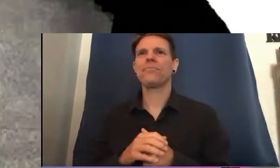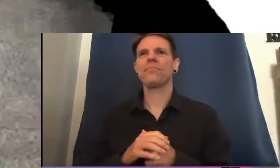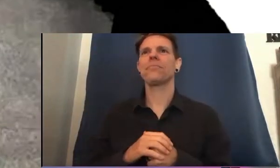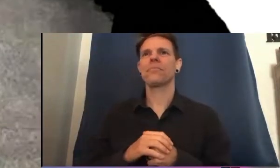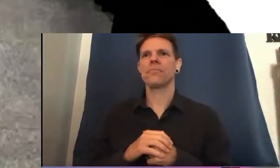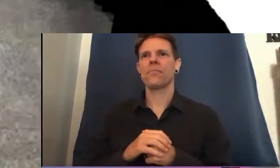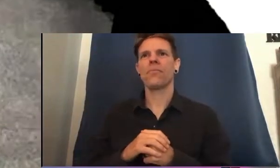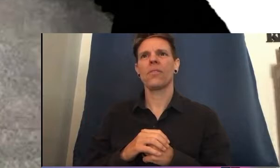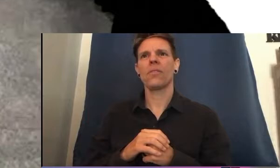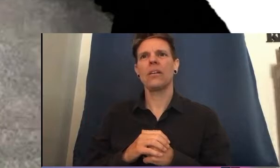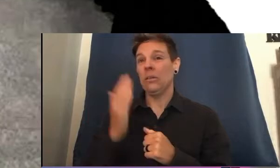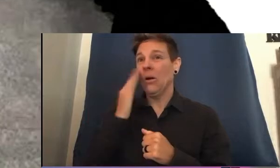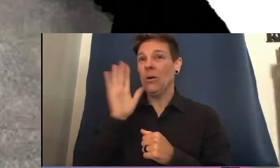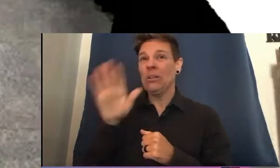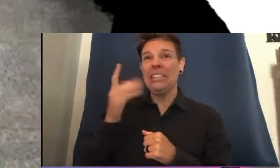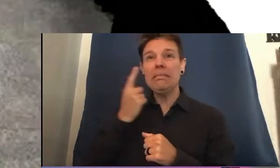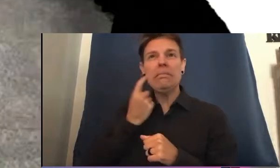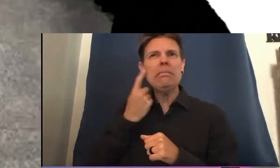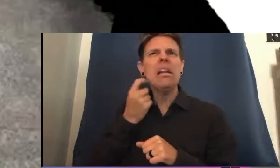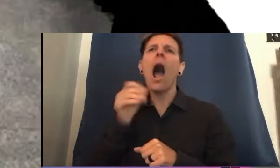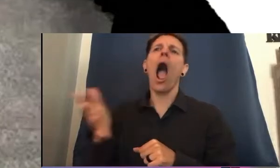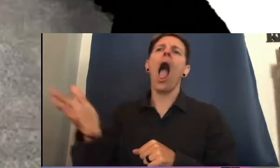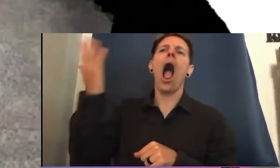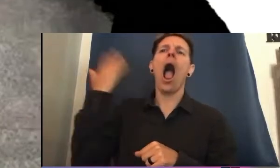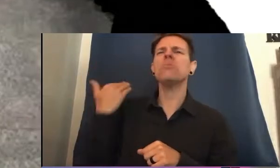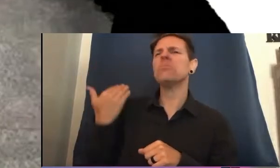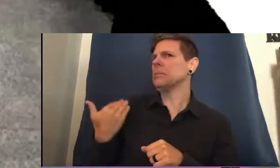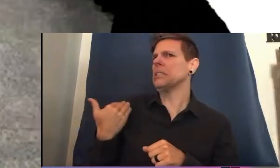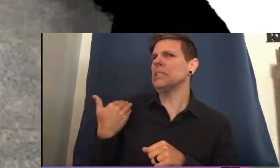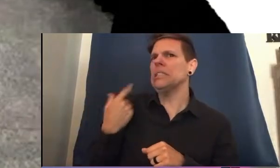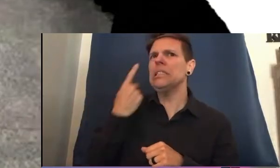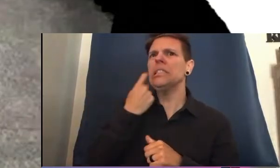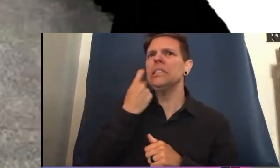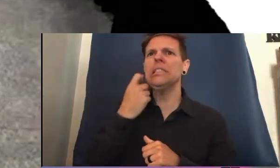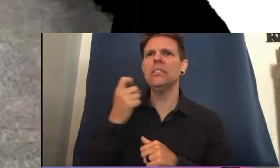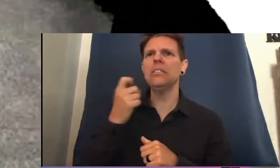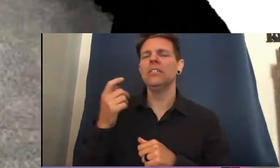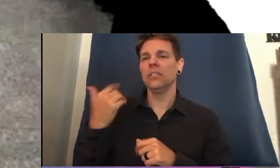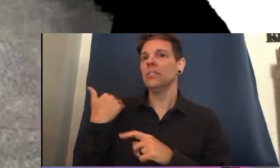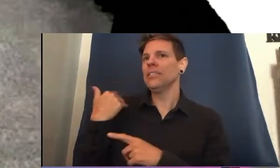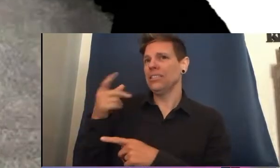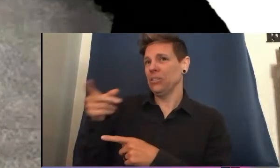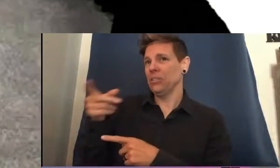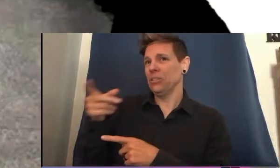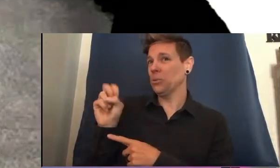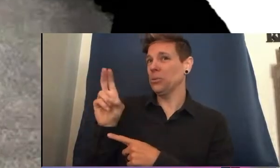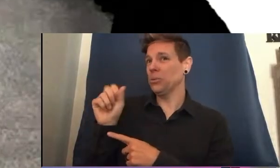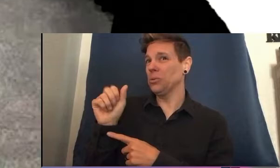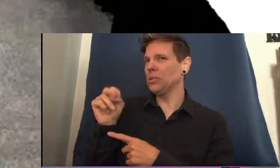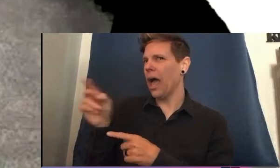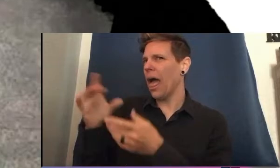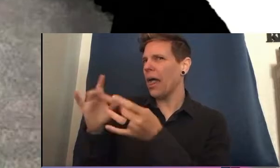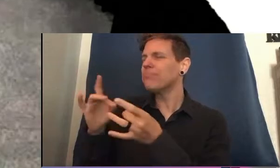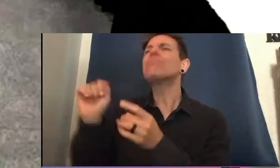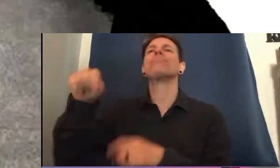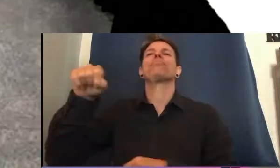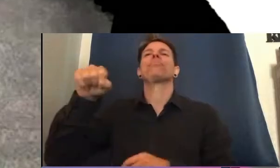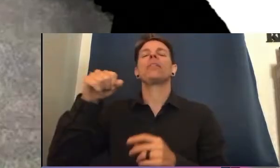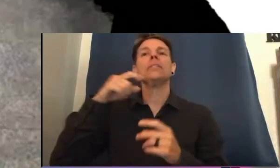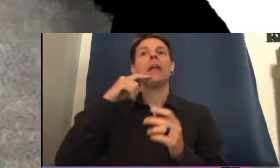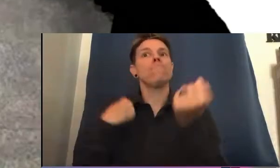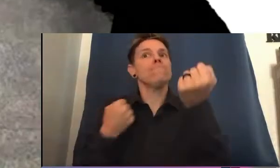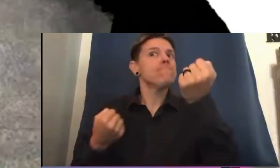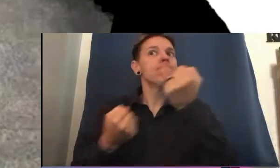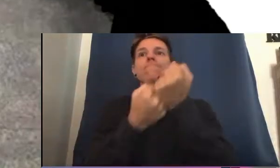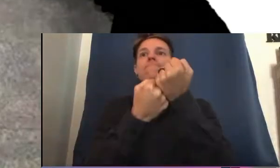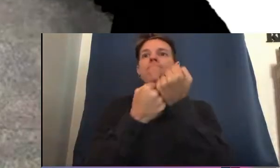and Susan, you can back me up on this, that we, El Paso County, were somewhat notable